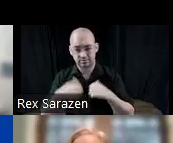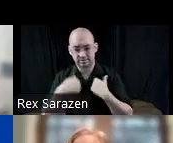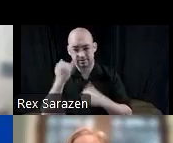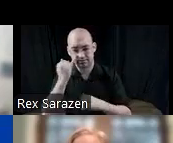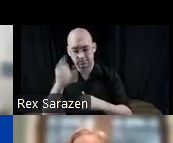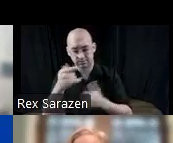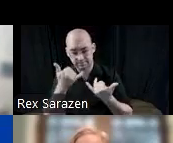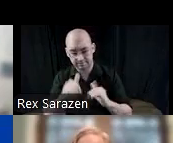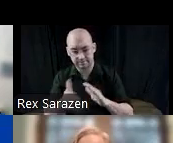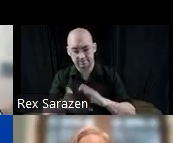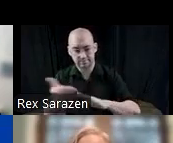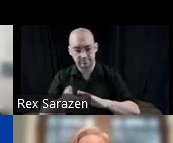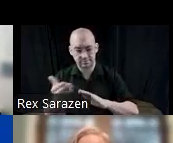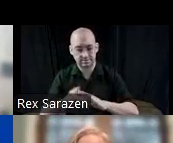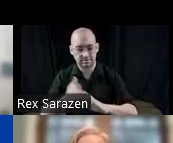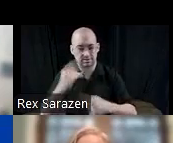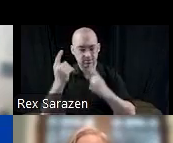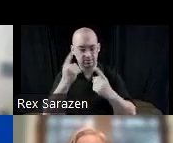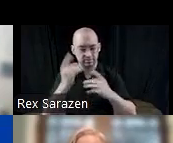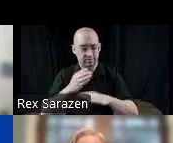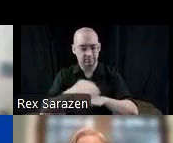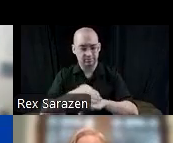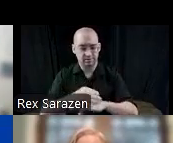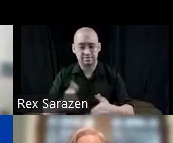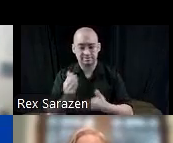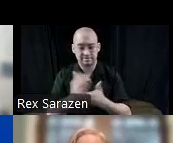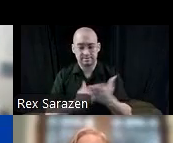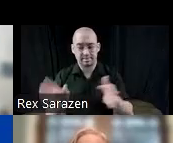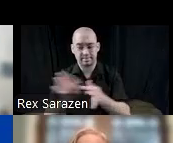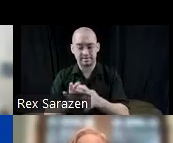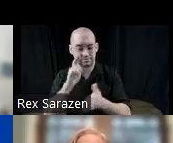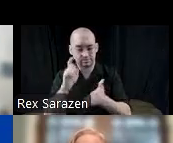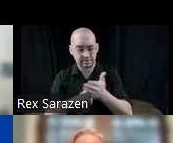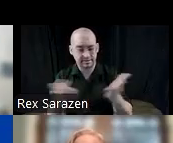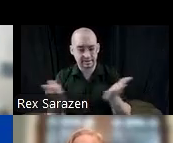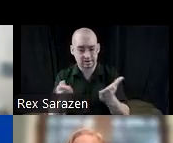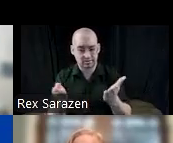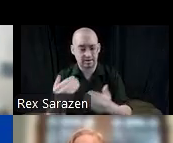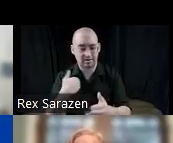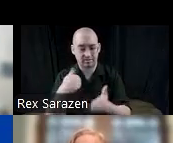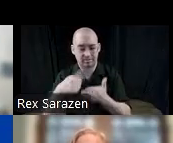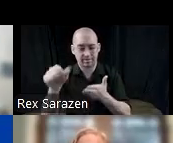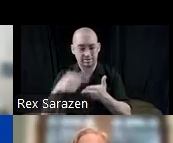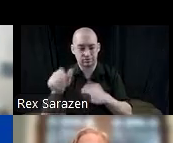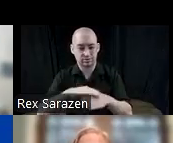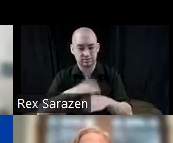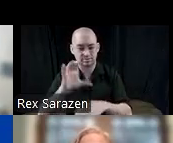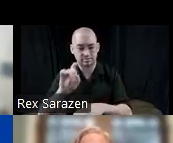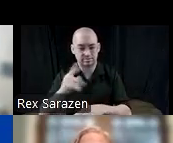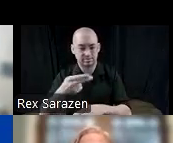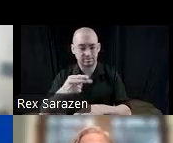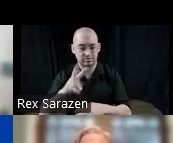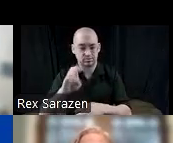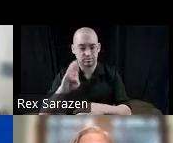after the fact, we'd welcome that. And then some of these links that are noted here, we do have a page on our CDPH website where we post our